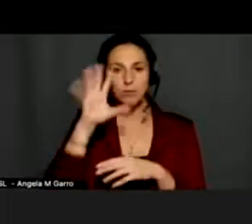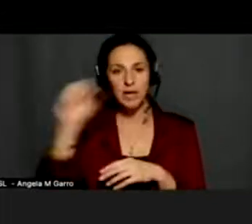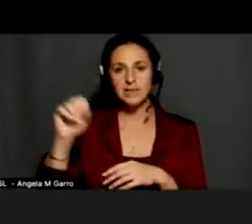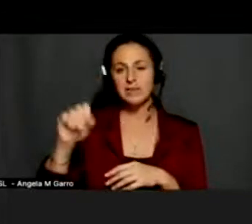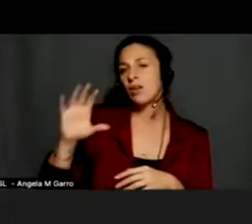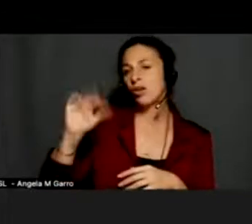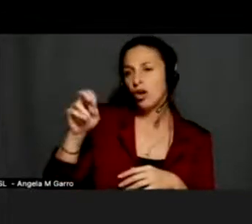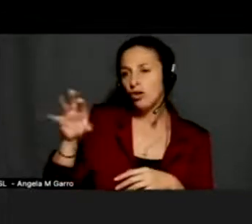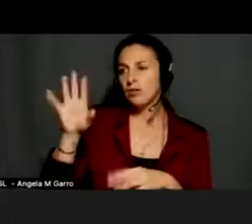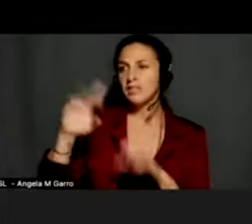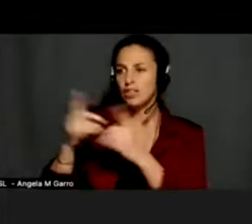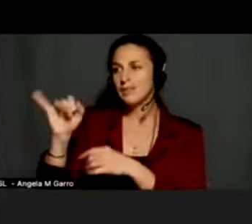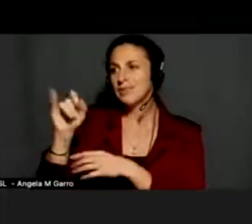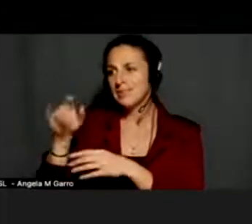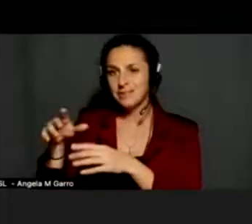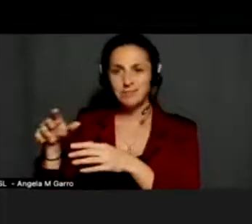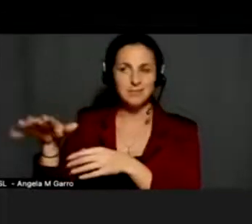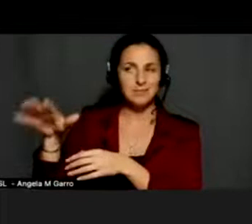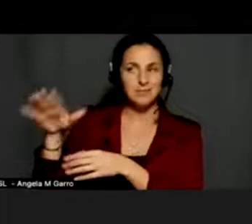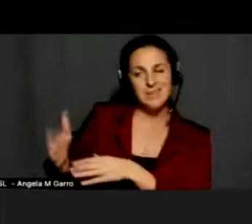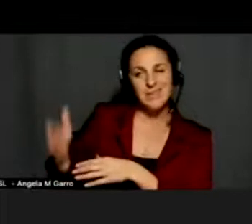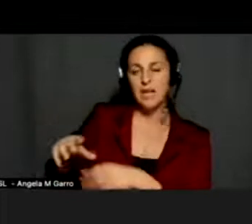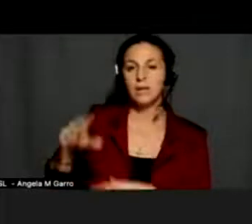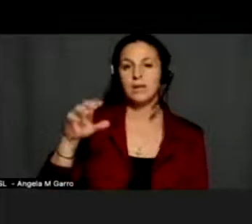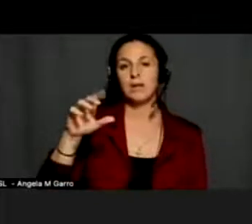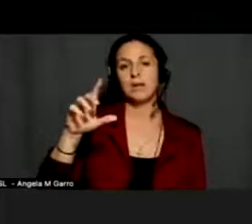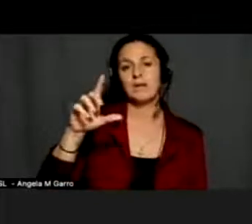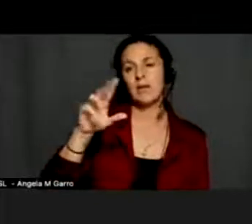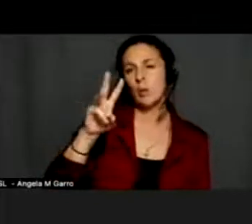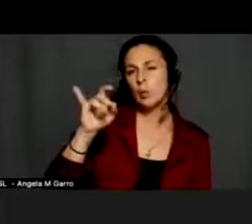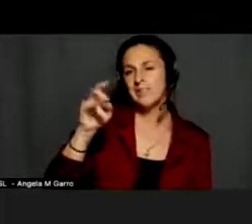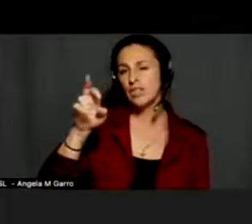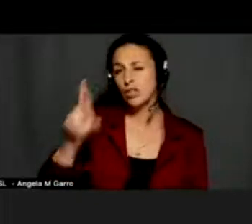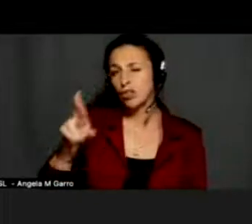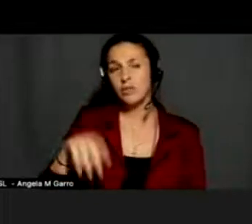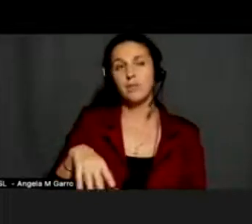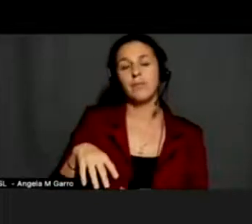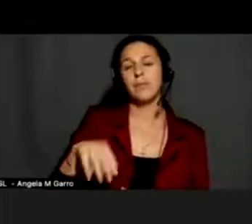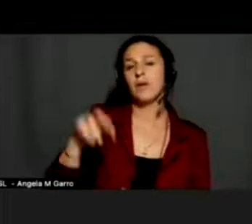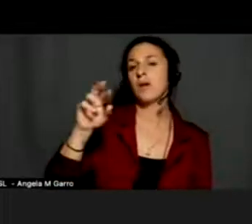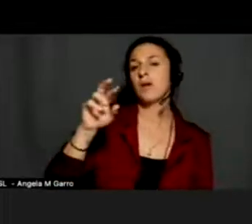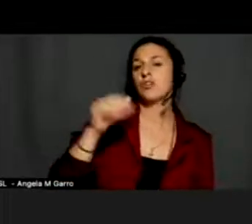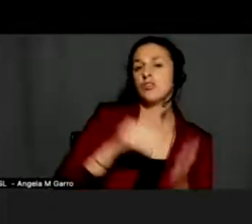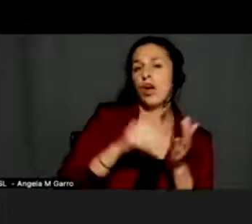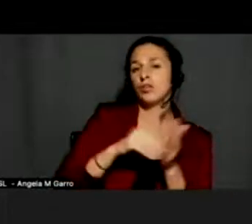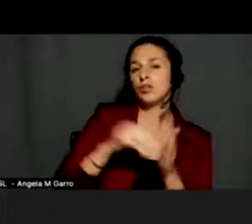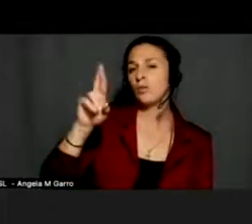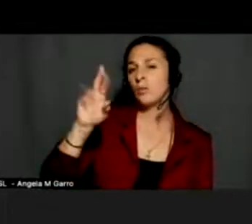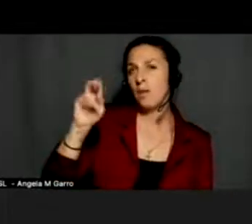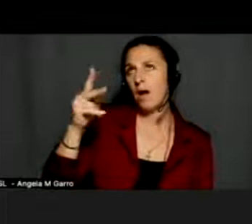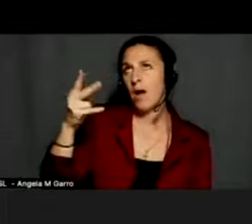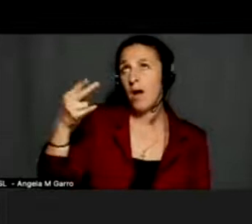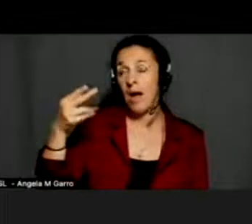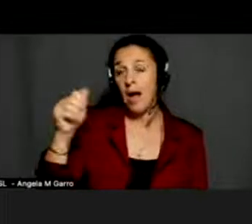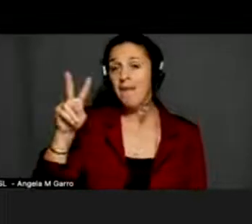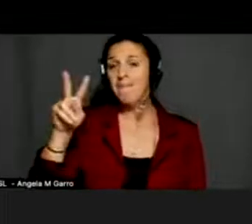and their team, and on our district side, Sue Weiser, Dr. Christian Rubalcaba, Pam Bartfield, and so many